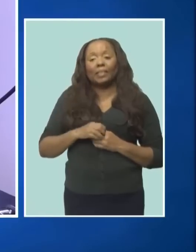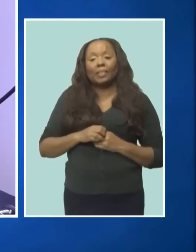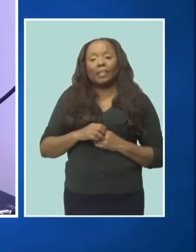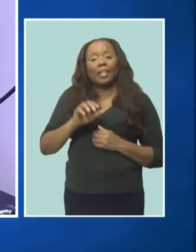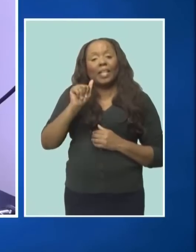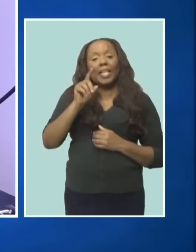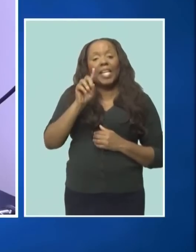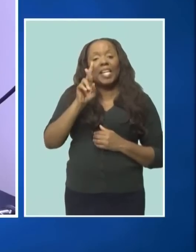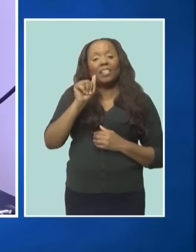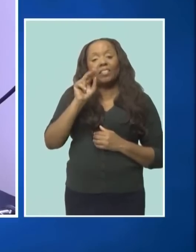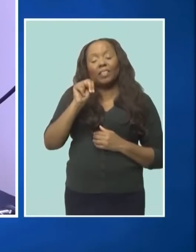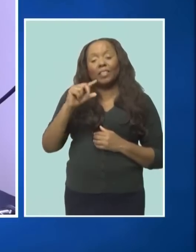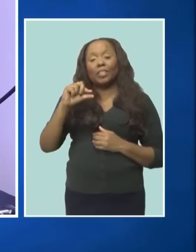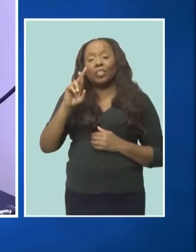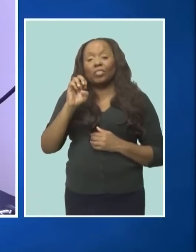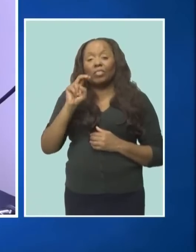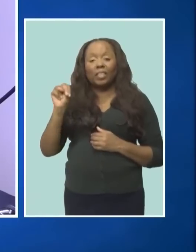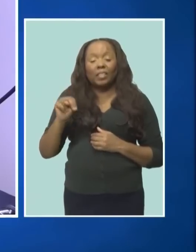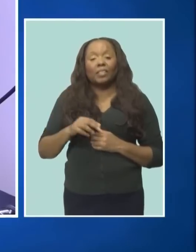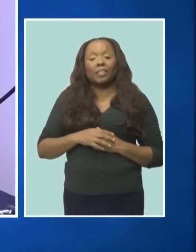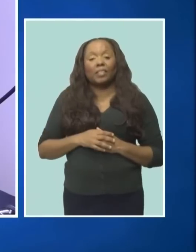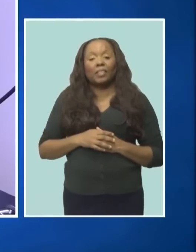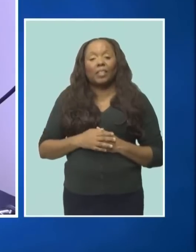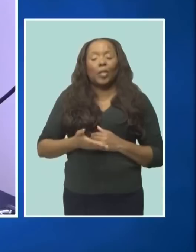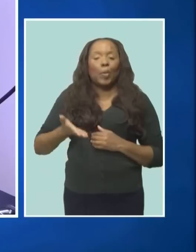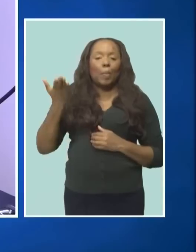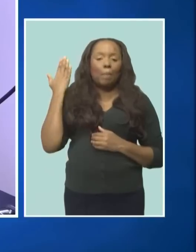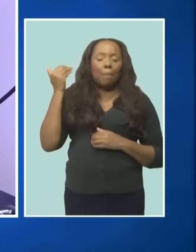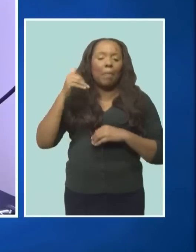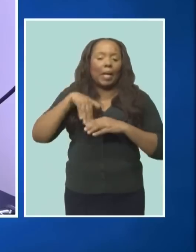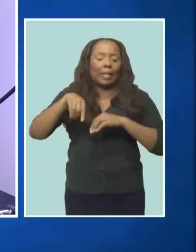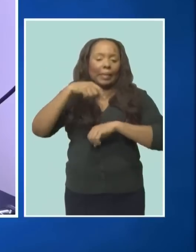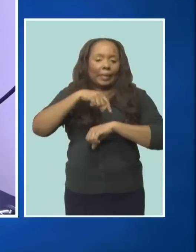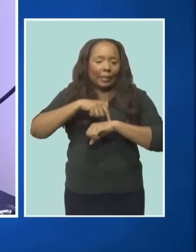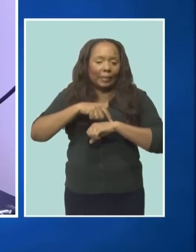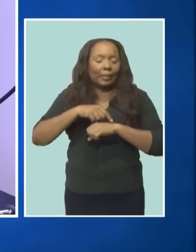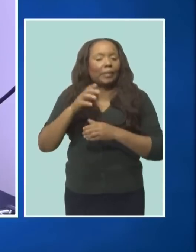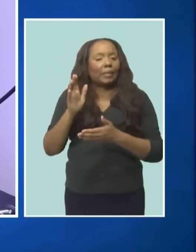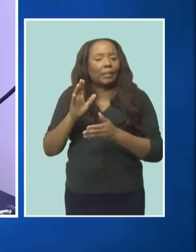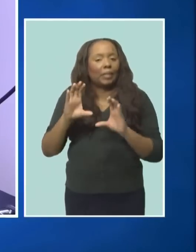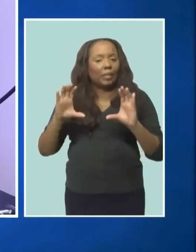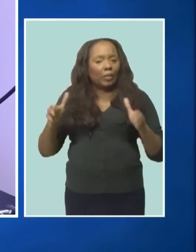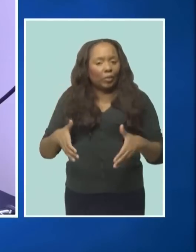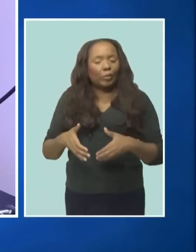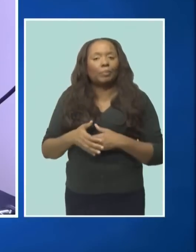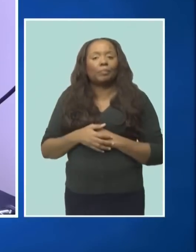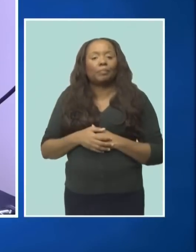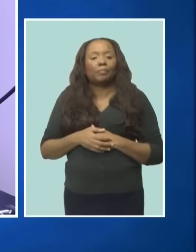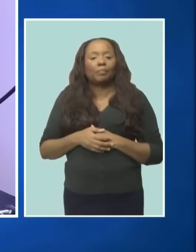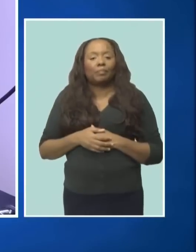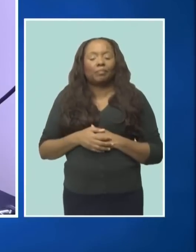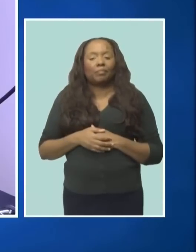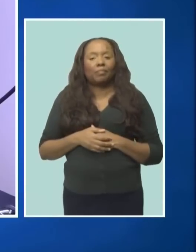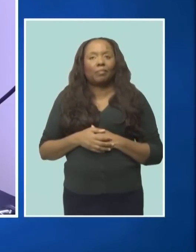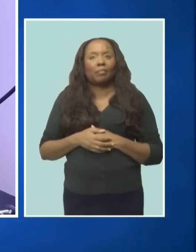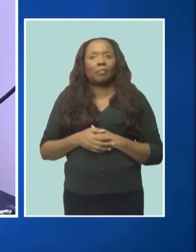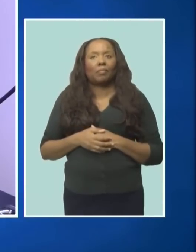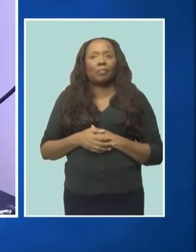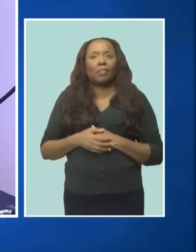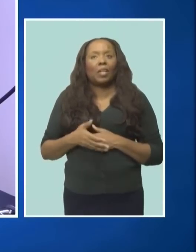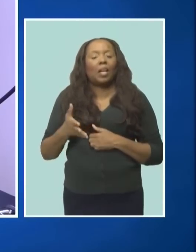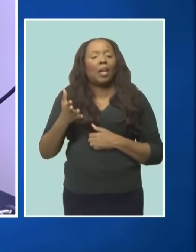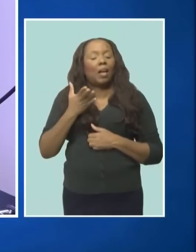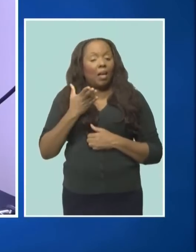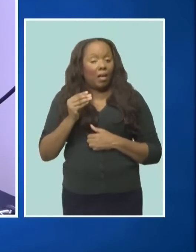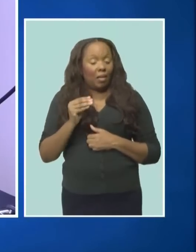Best, the Back in Timers, and all of that will be